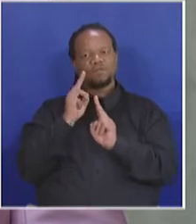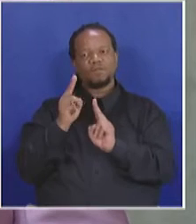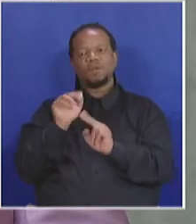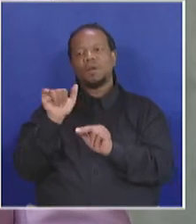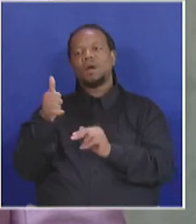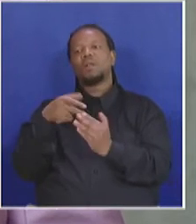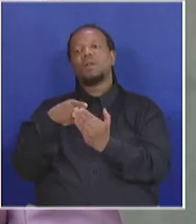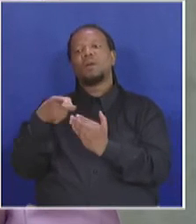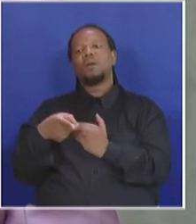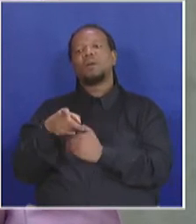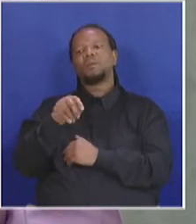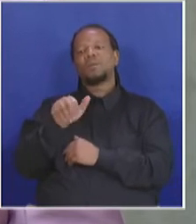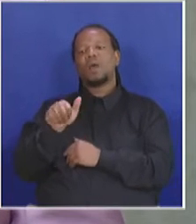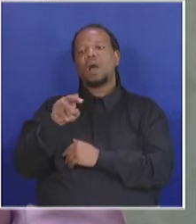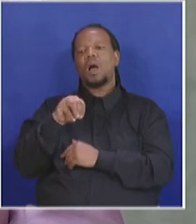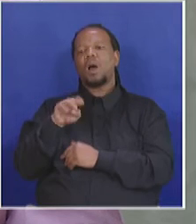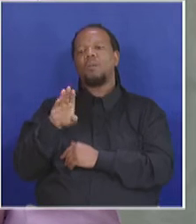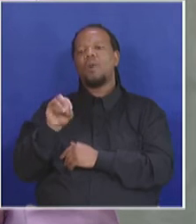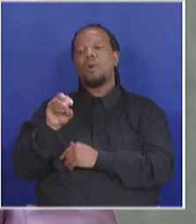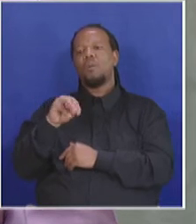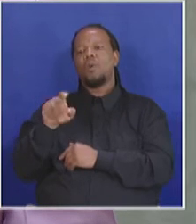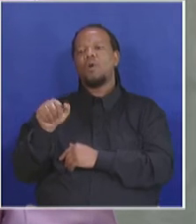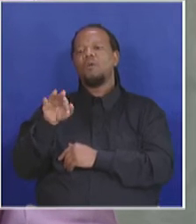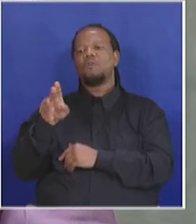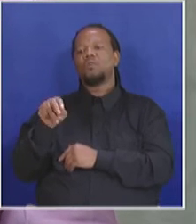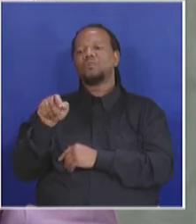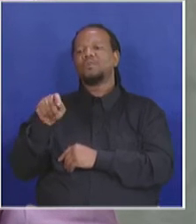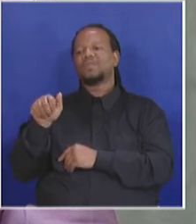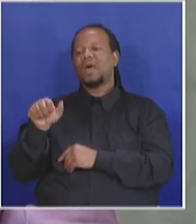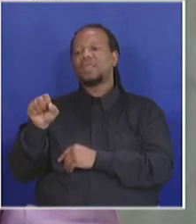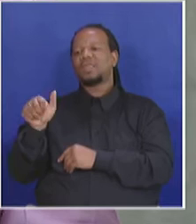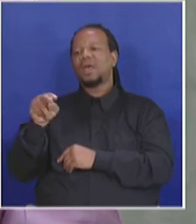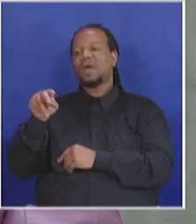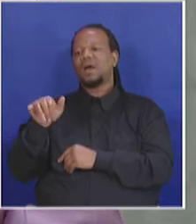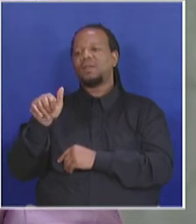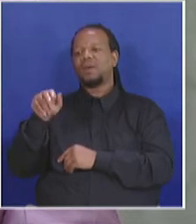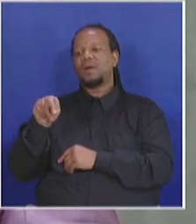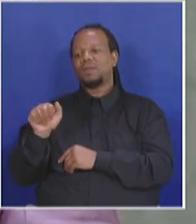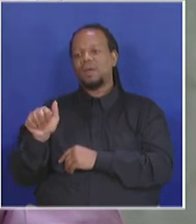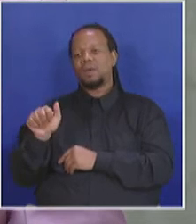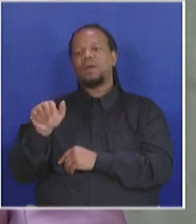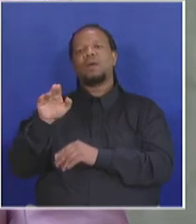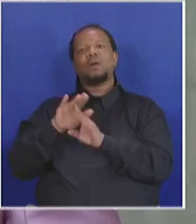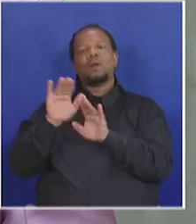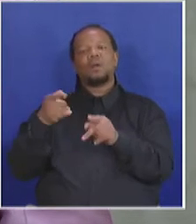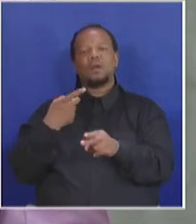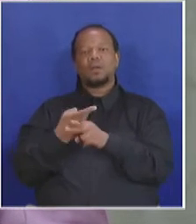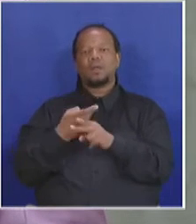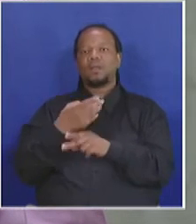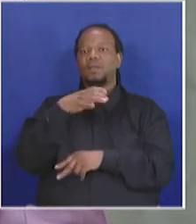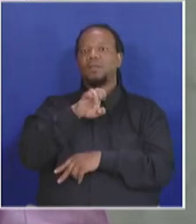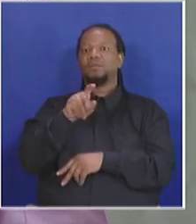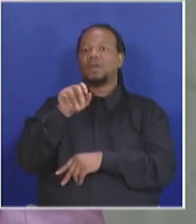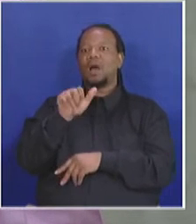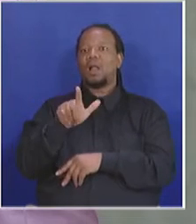Thabo Mofutsenyane district in the Eastern Free State. The delegation visited the Diatalawa Agricultural Village,